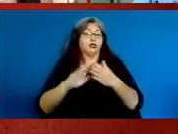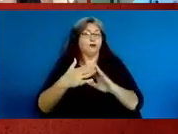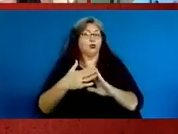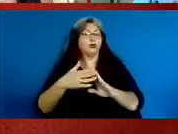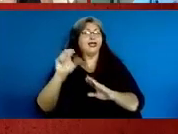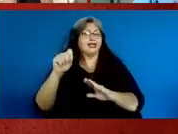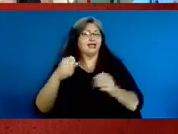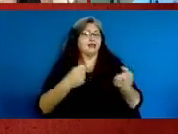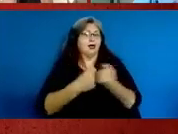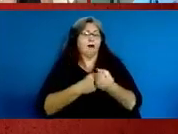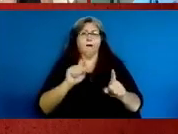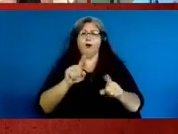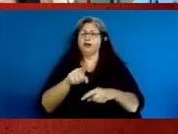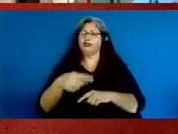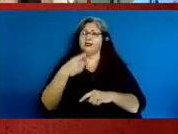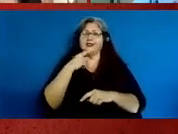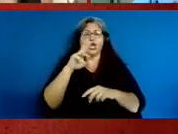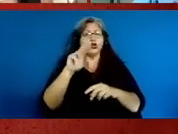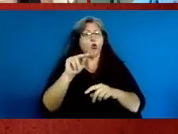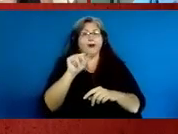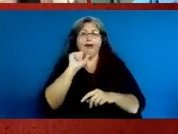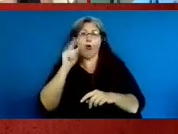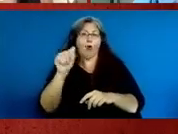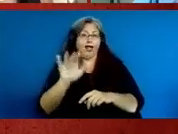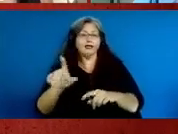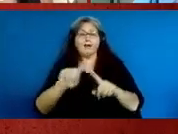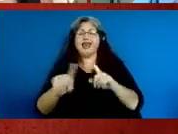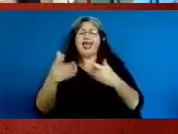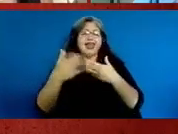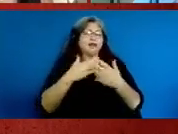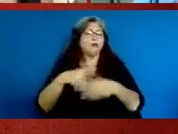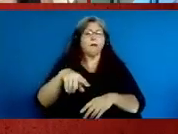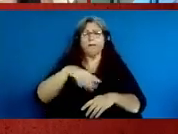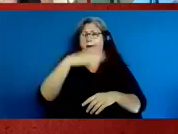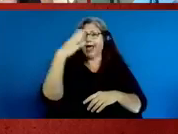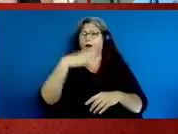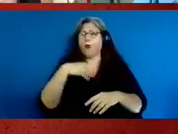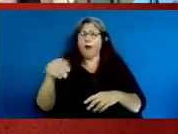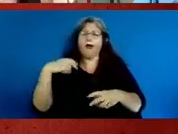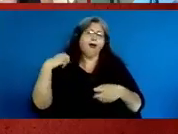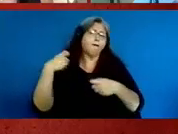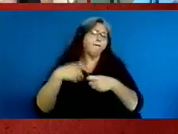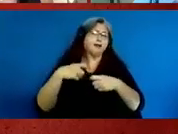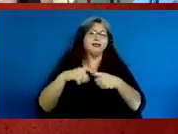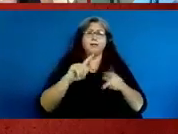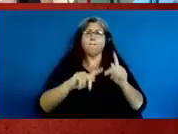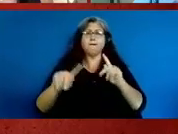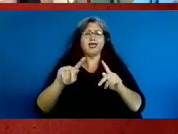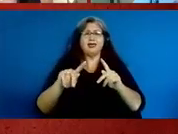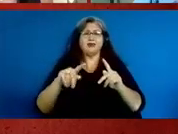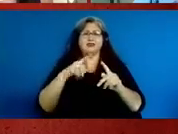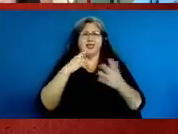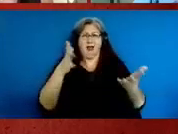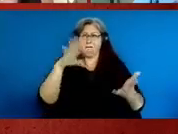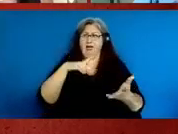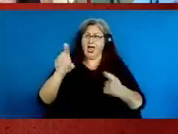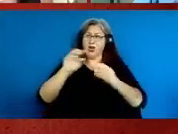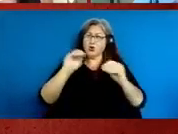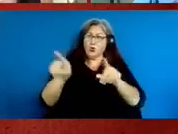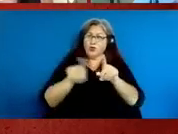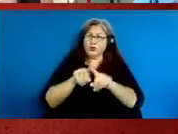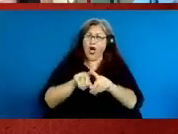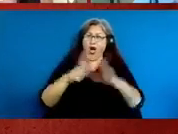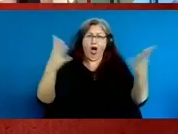like Ming-Na said, it was everyone, like Black, white, you know, Latino. Everyone was like, oh, why doesn't this man have a star already? So,